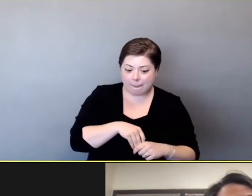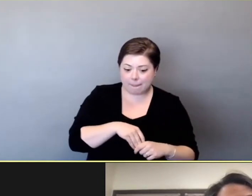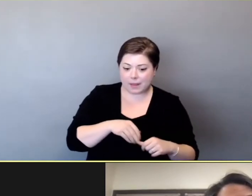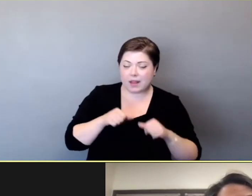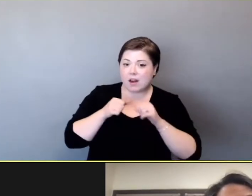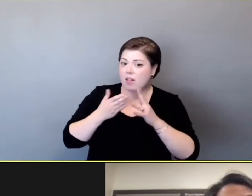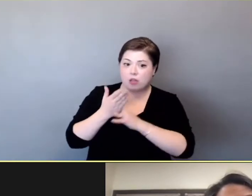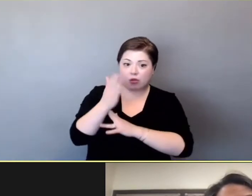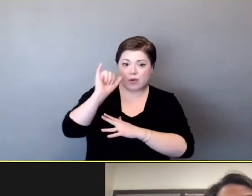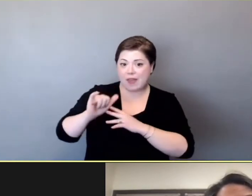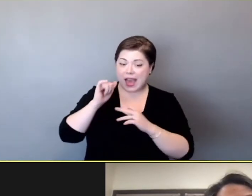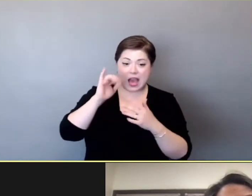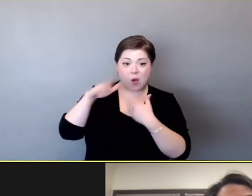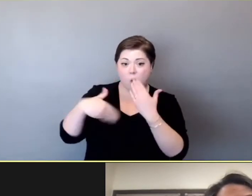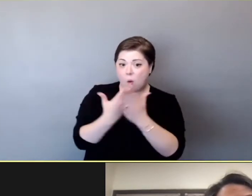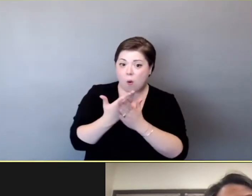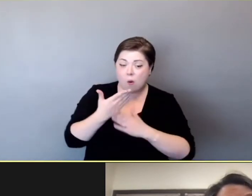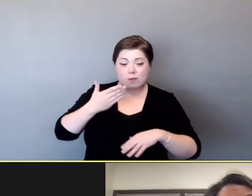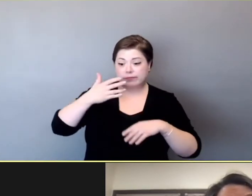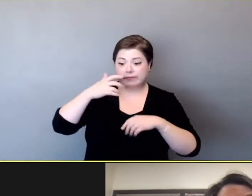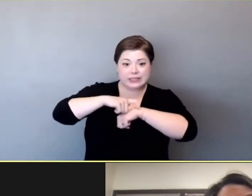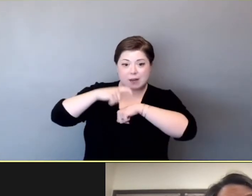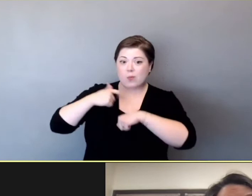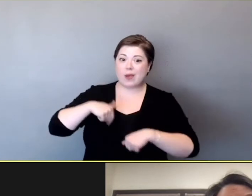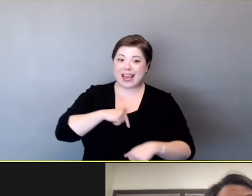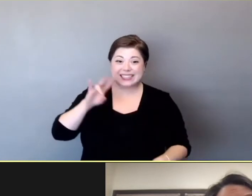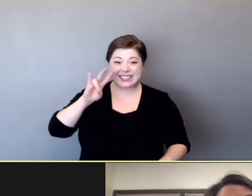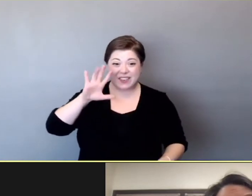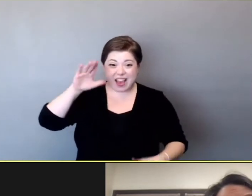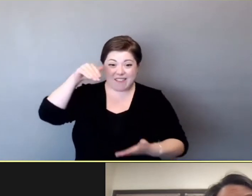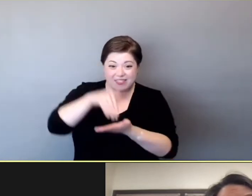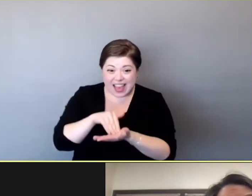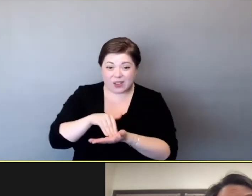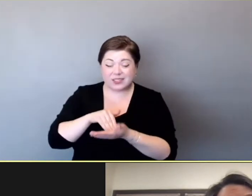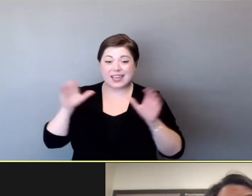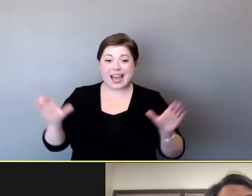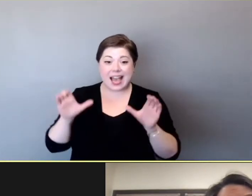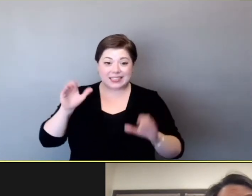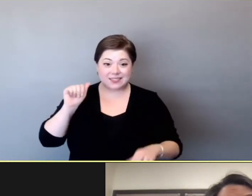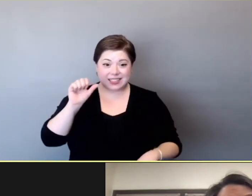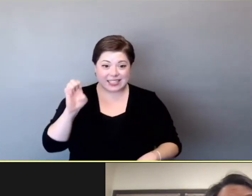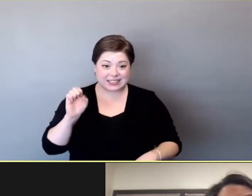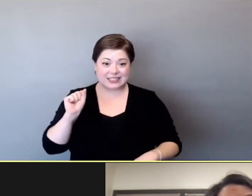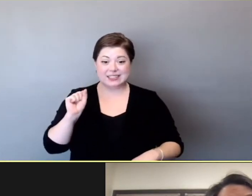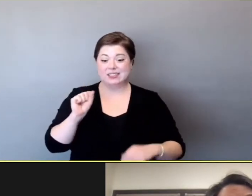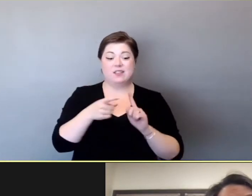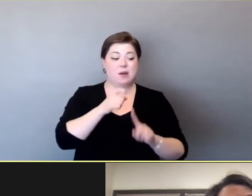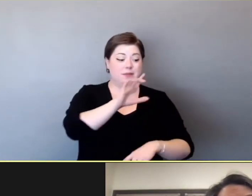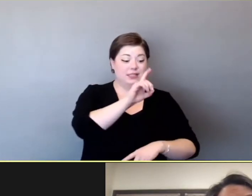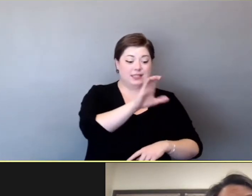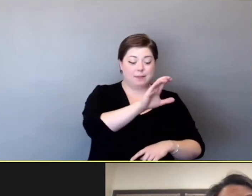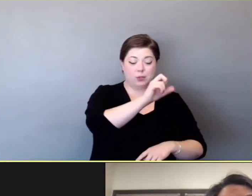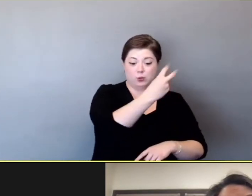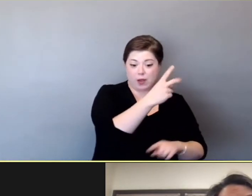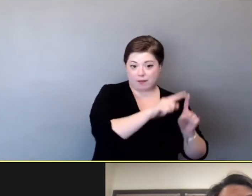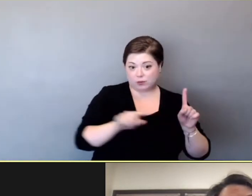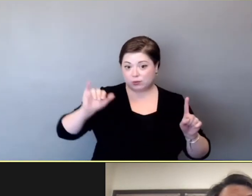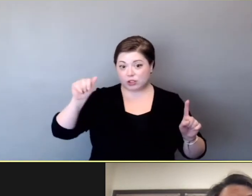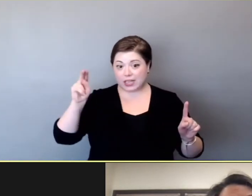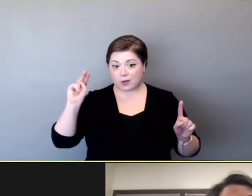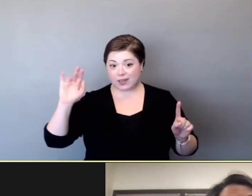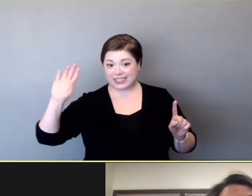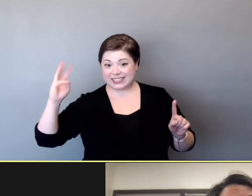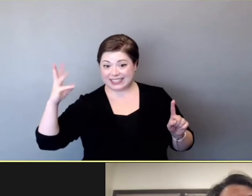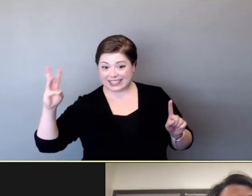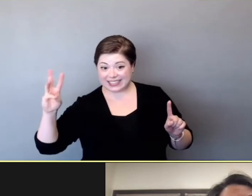had 75,000 active cases from about December 12th to January 16th, and the mask mandate was in effect